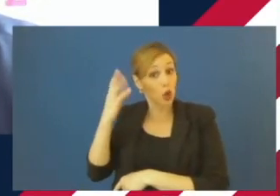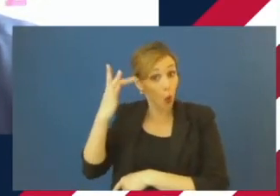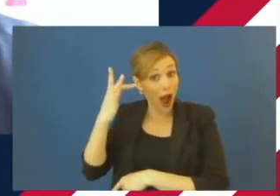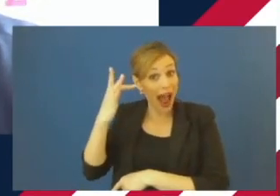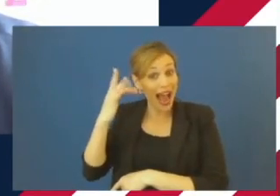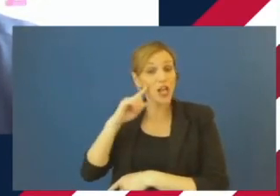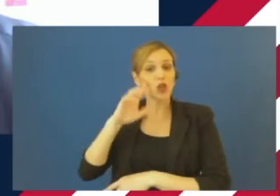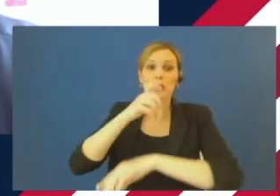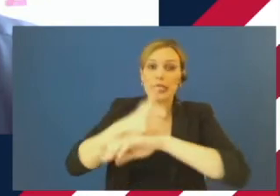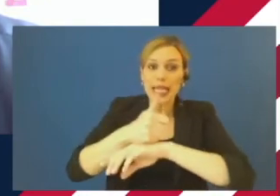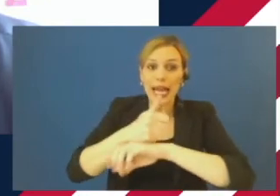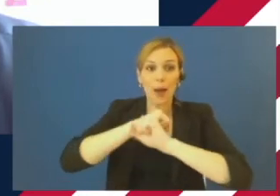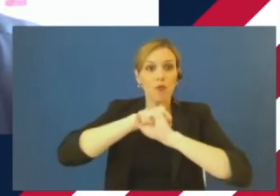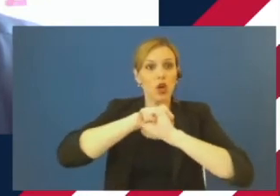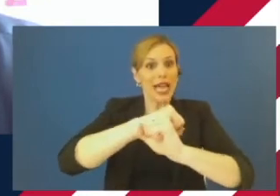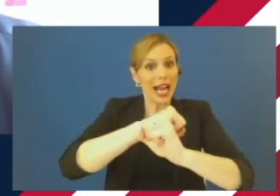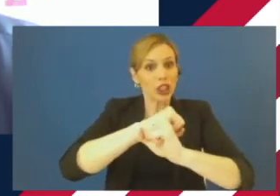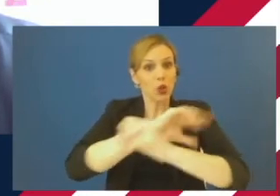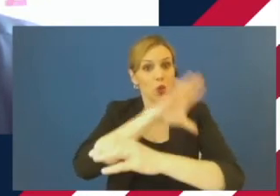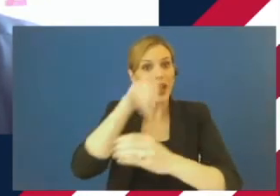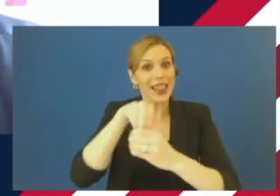the workplace.